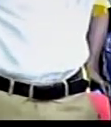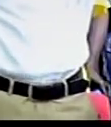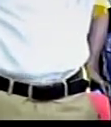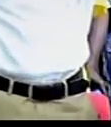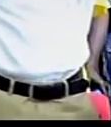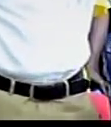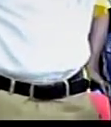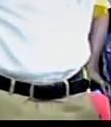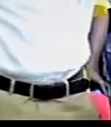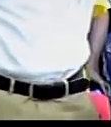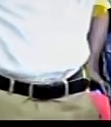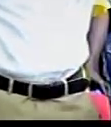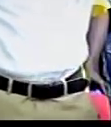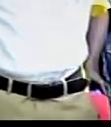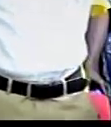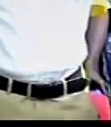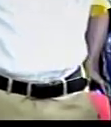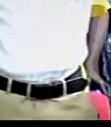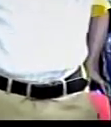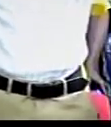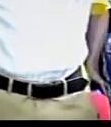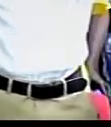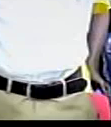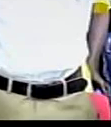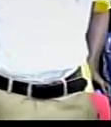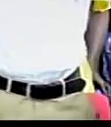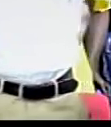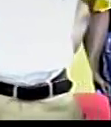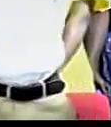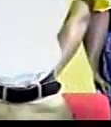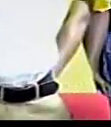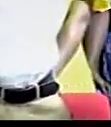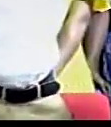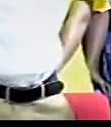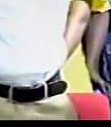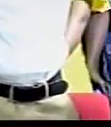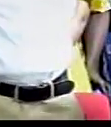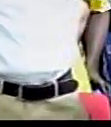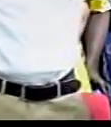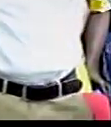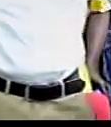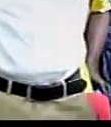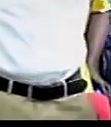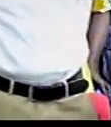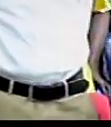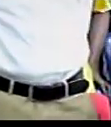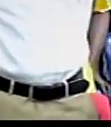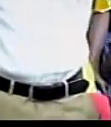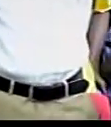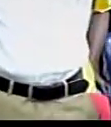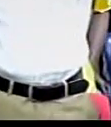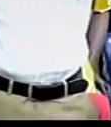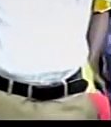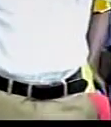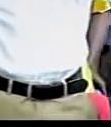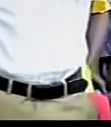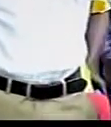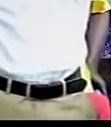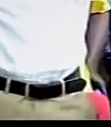Lord. Any other purpose for preaching the gospel other than calling men to come out of their sin? And you are doing